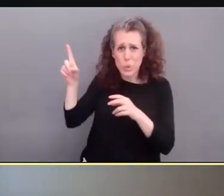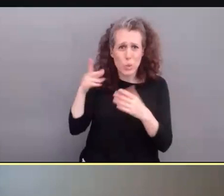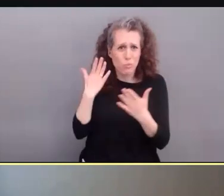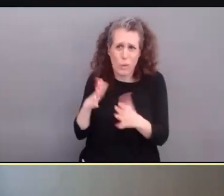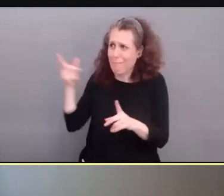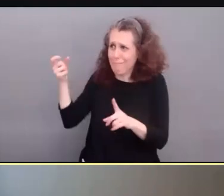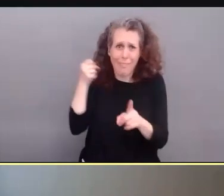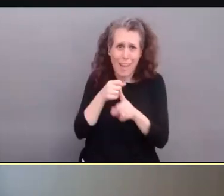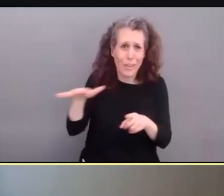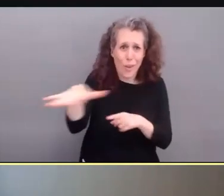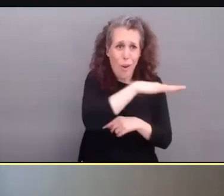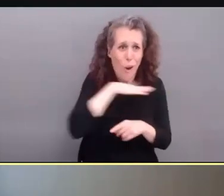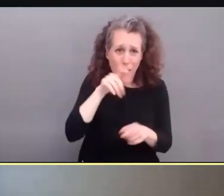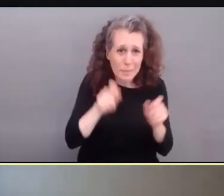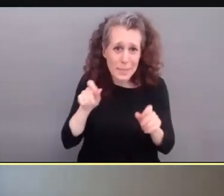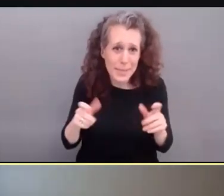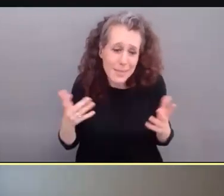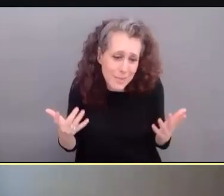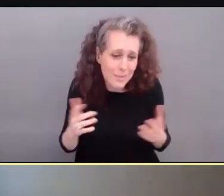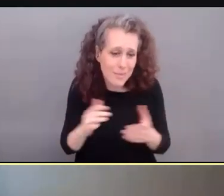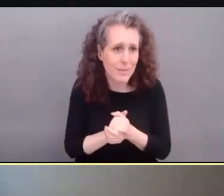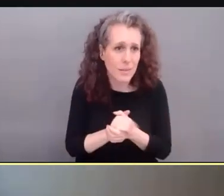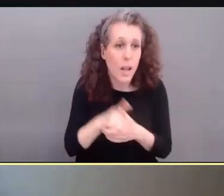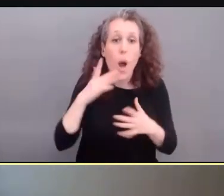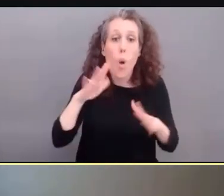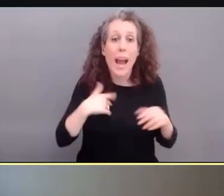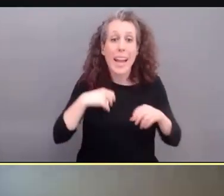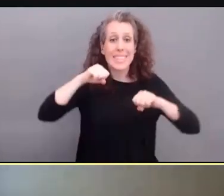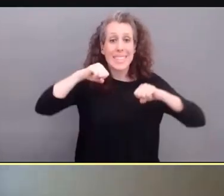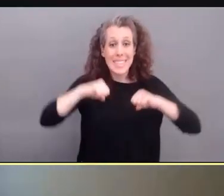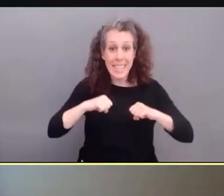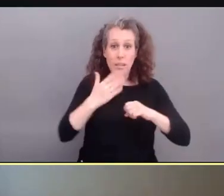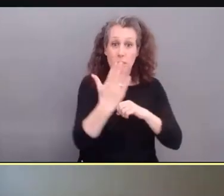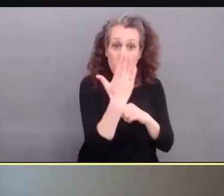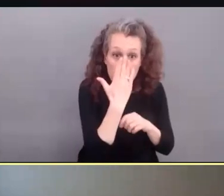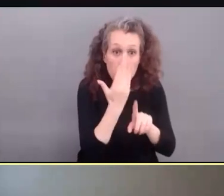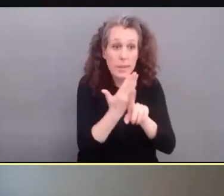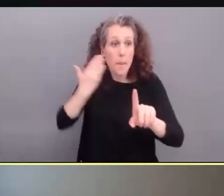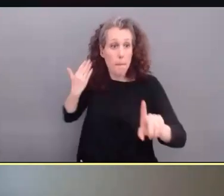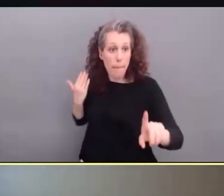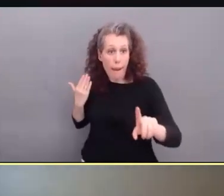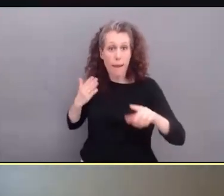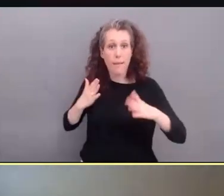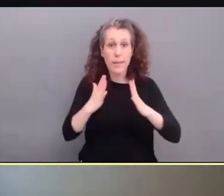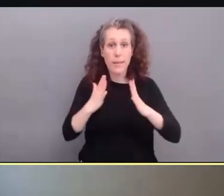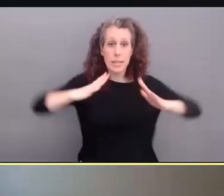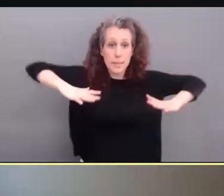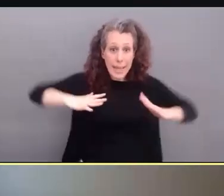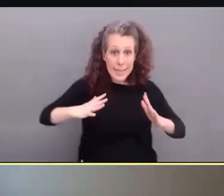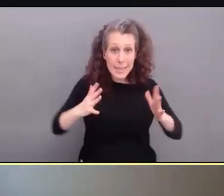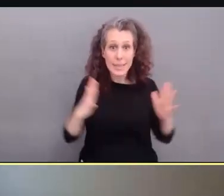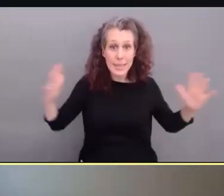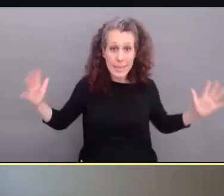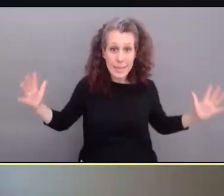in a reverse order, seating options, different seating options, for instance, for persons who need extra